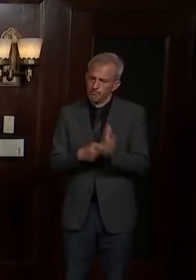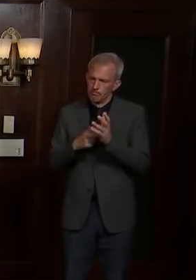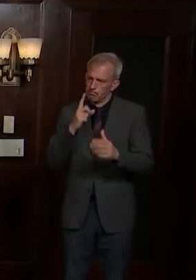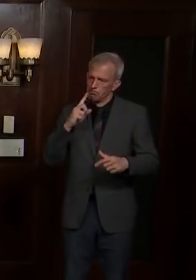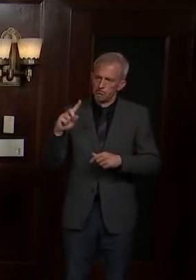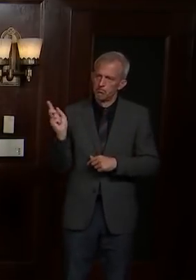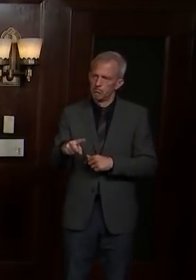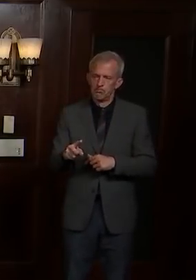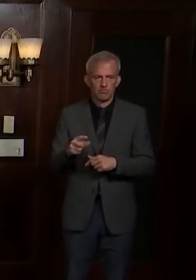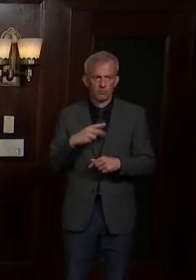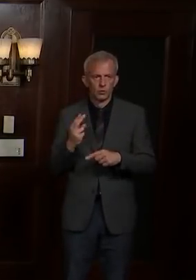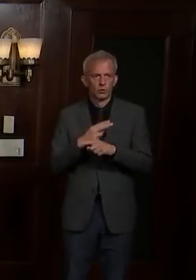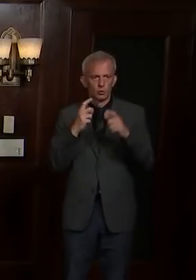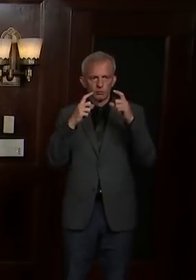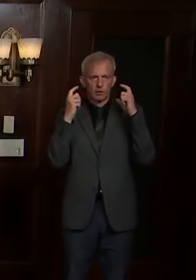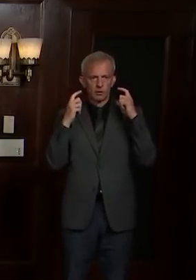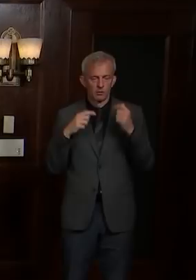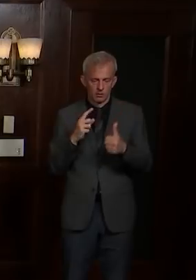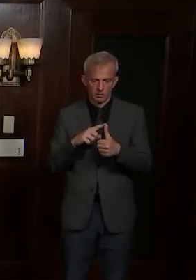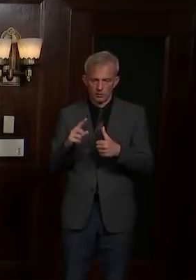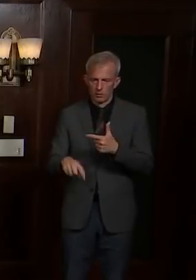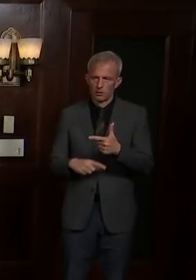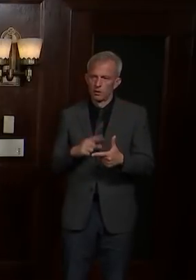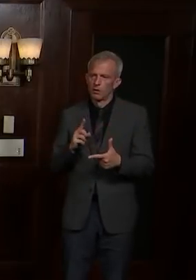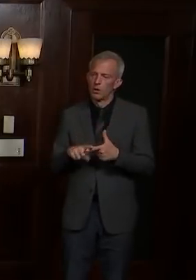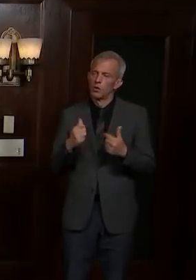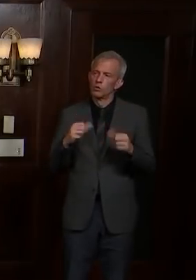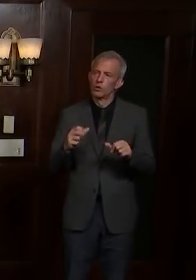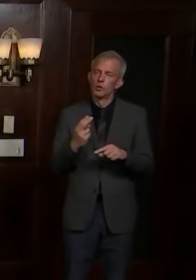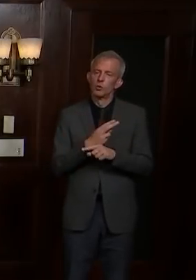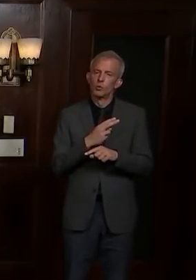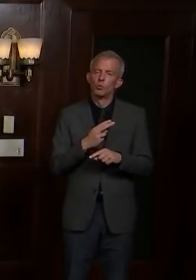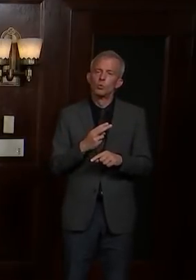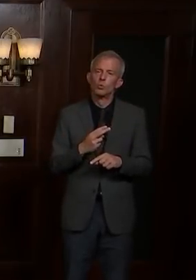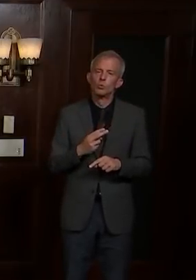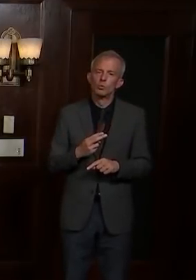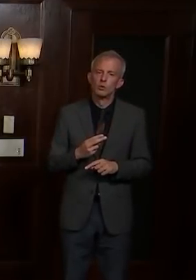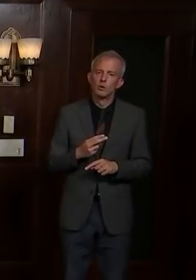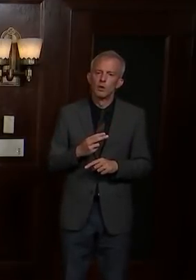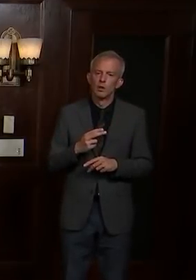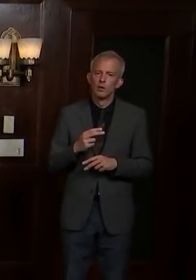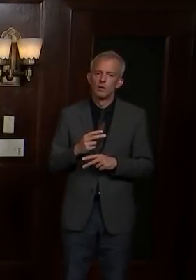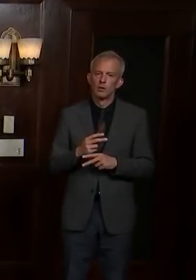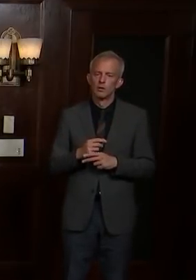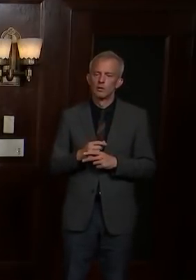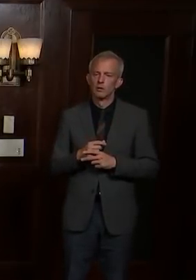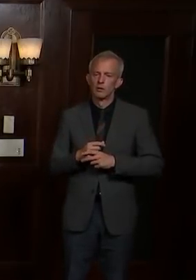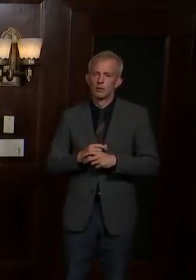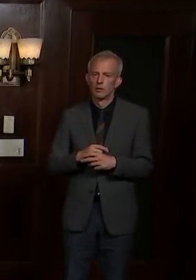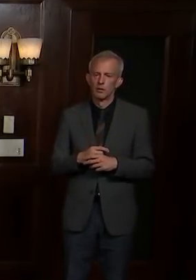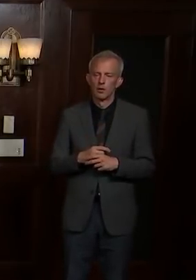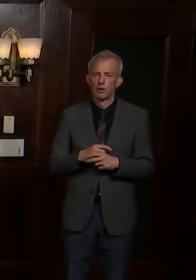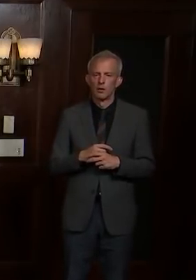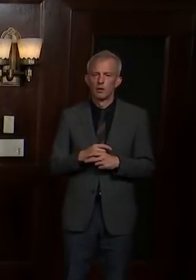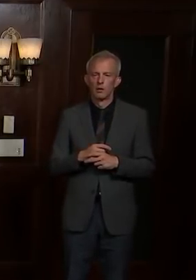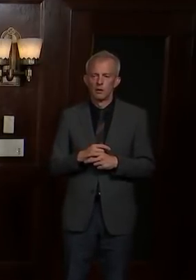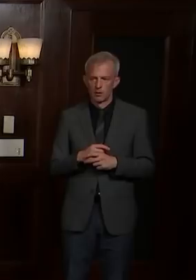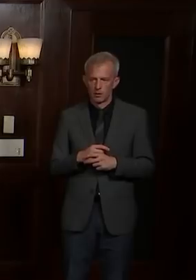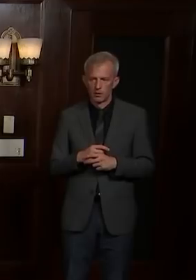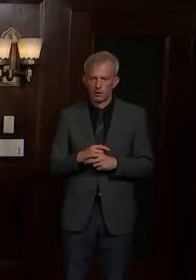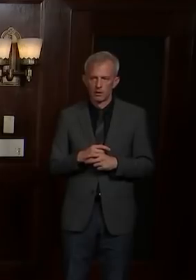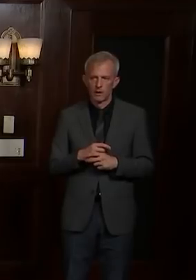are you trying to use private channels, maybe a type of espionage of plan to